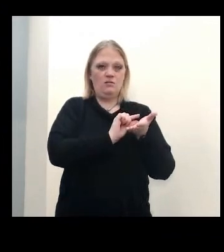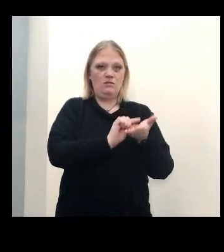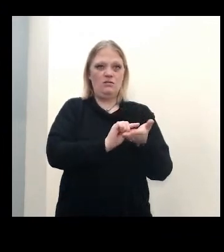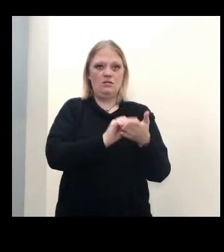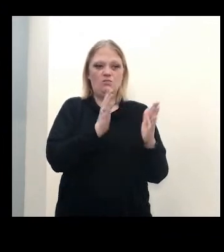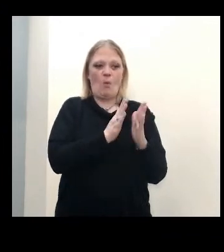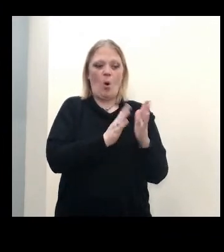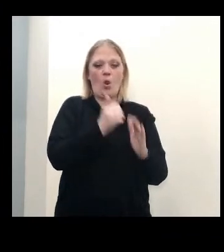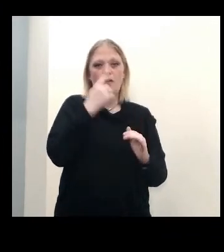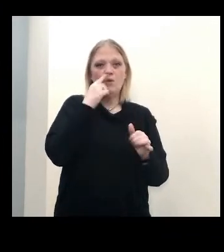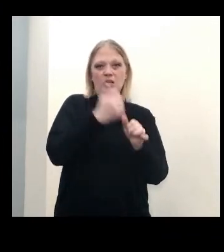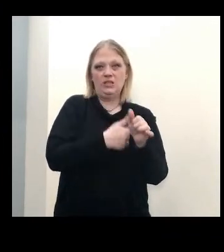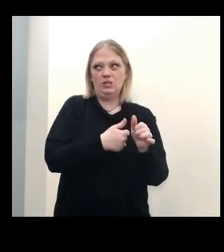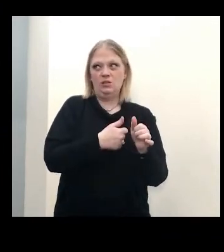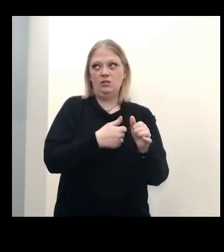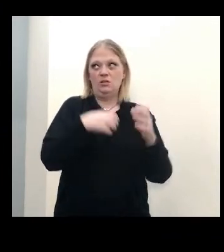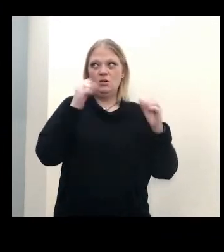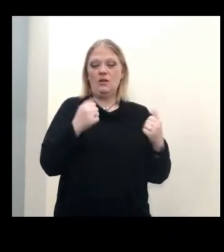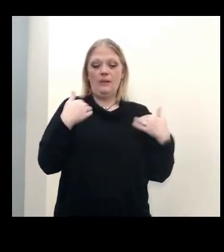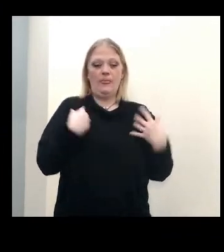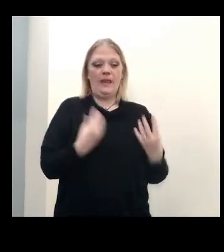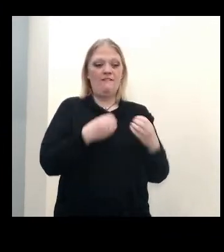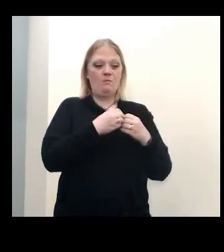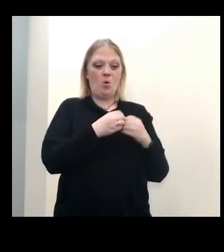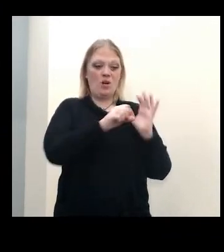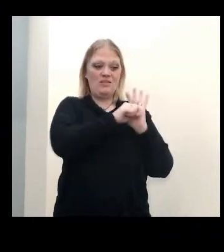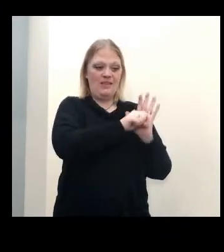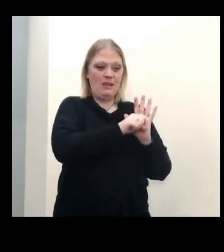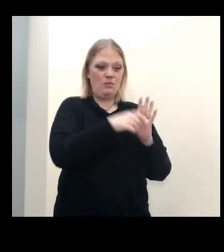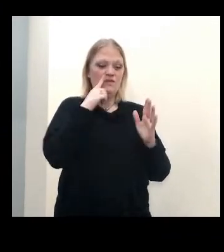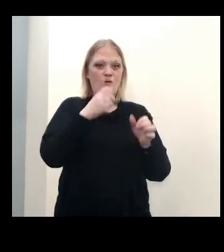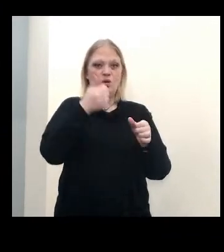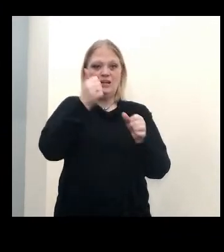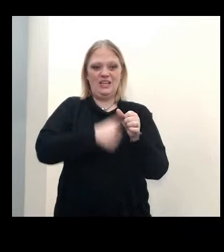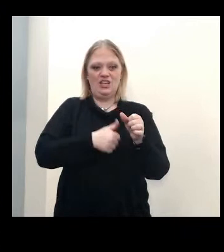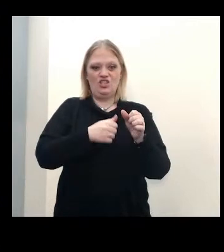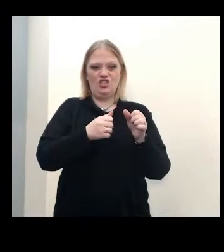per each specimen, so we can put more specimens into each run,